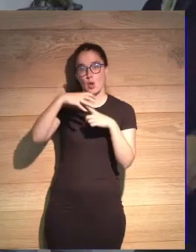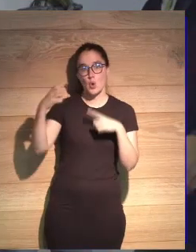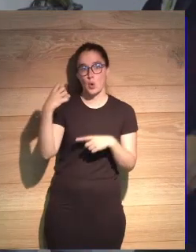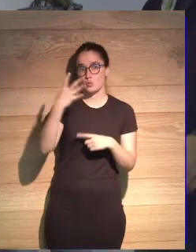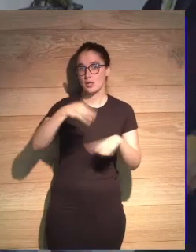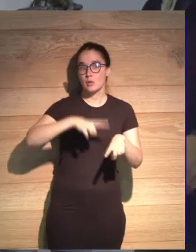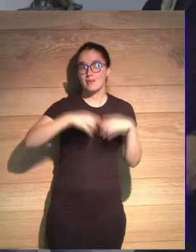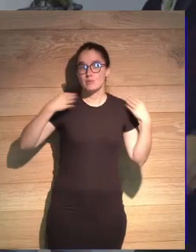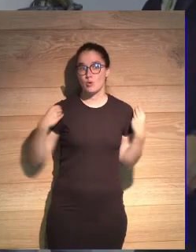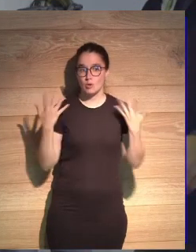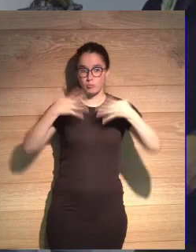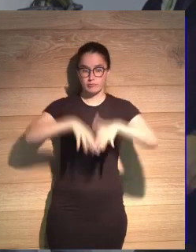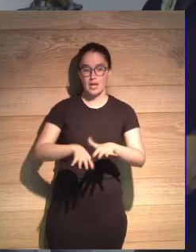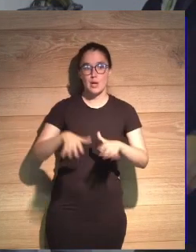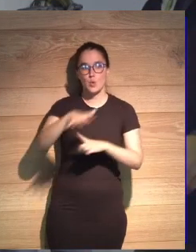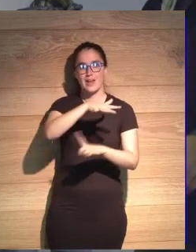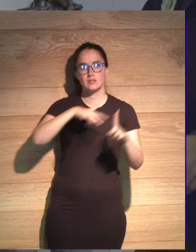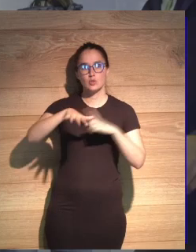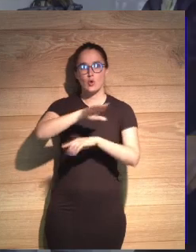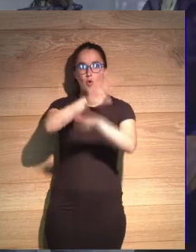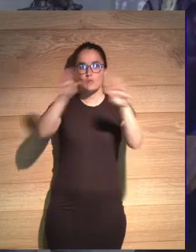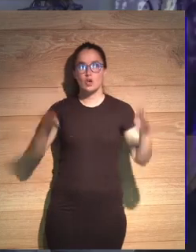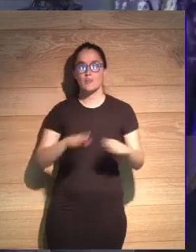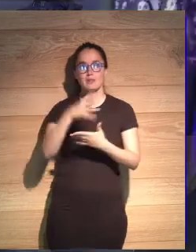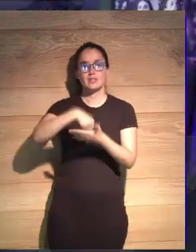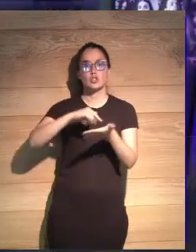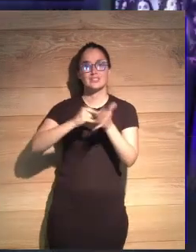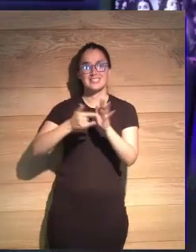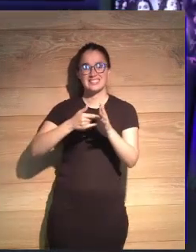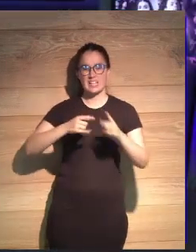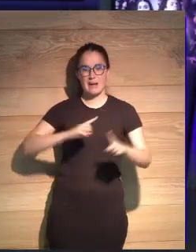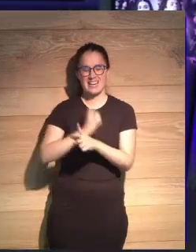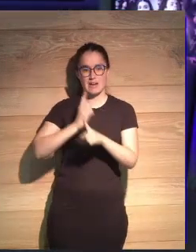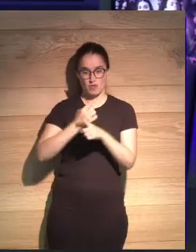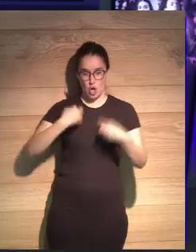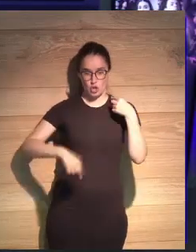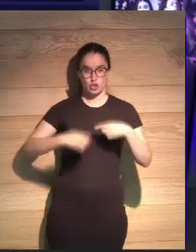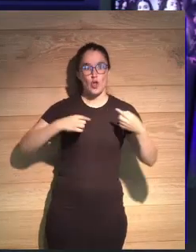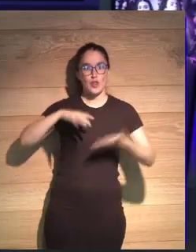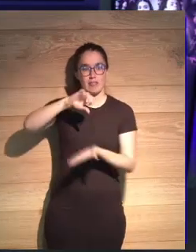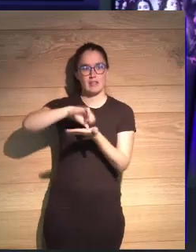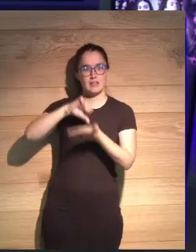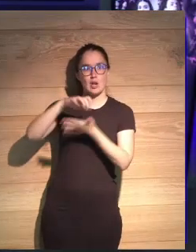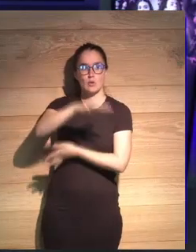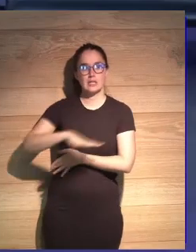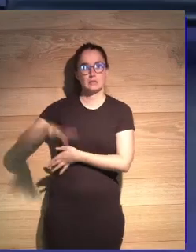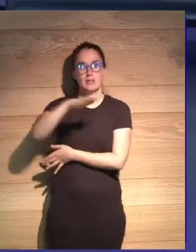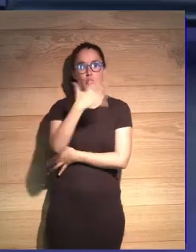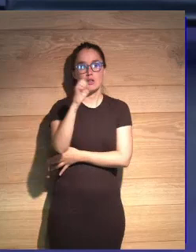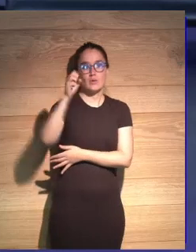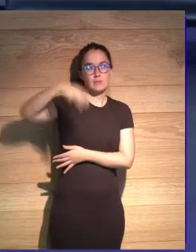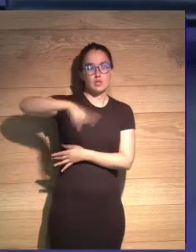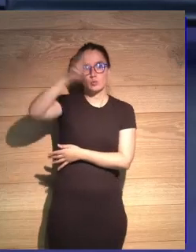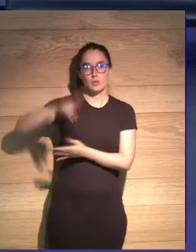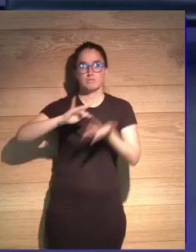Pharma Lab, is we submerge 4 neurologists at the same time in a training environment